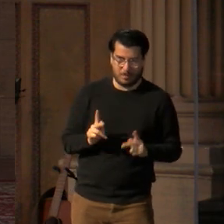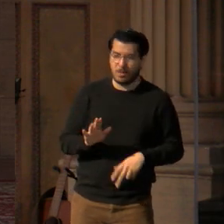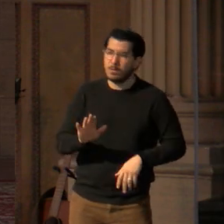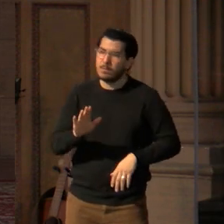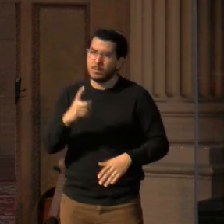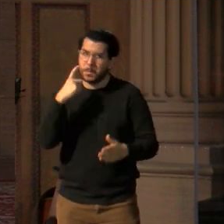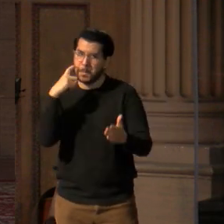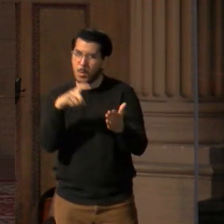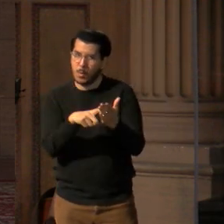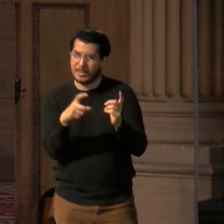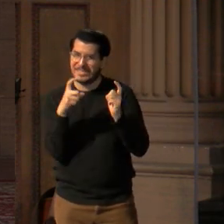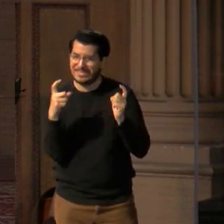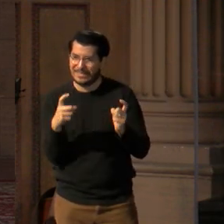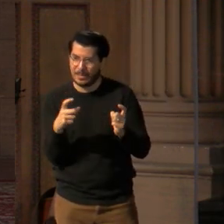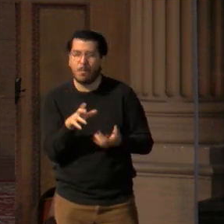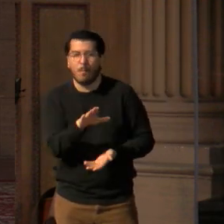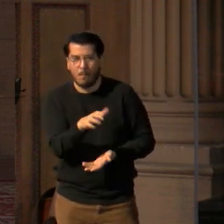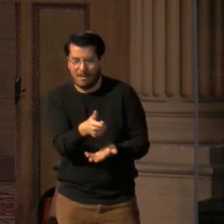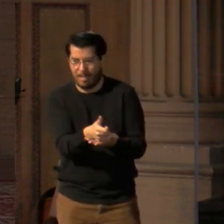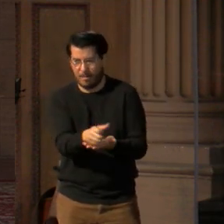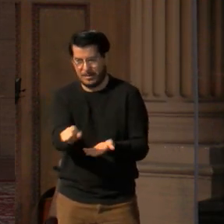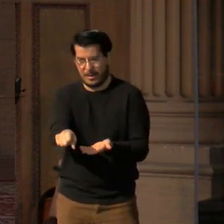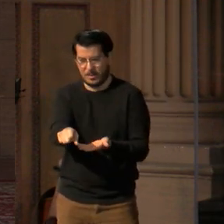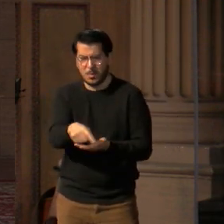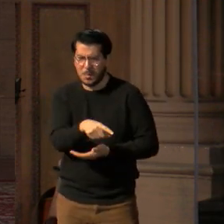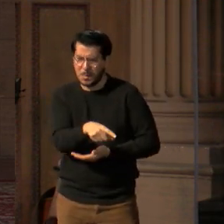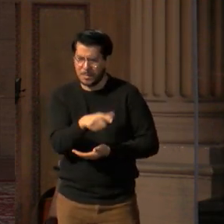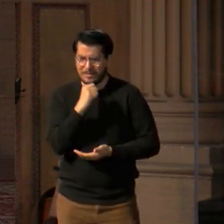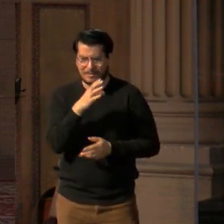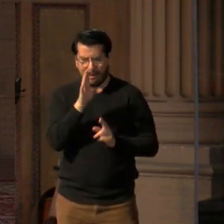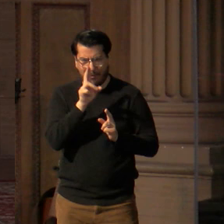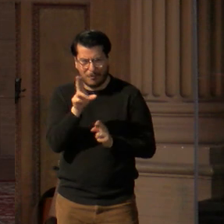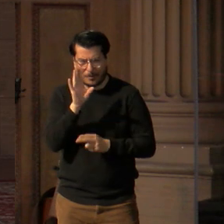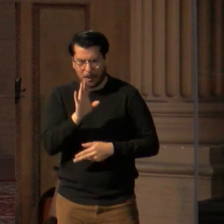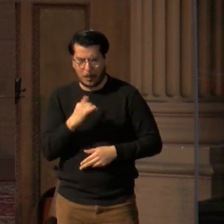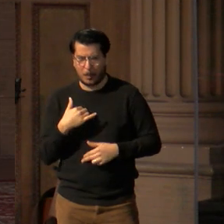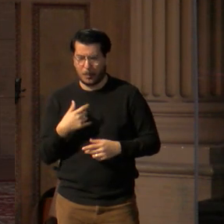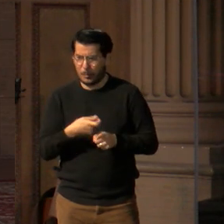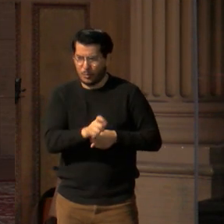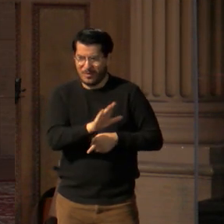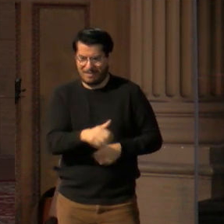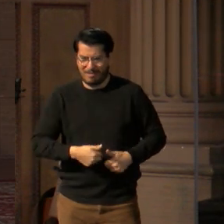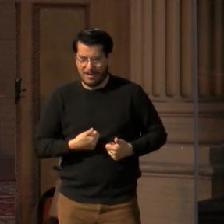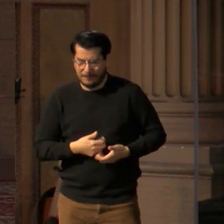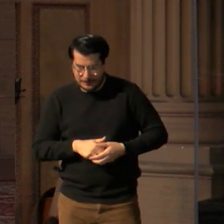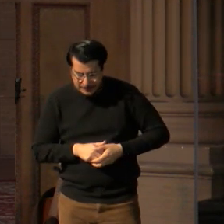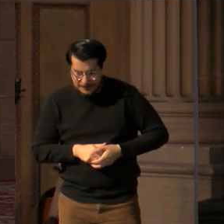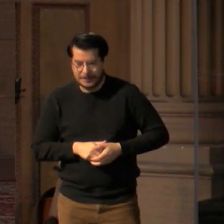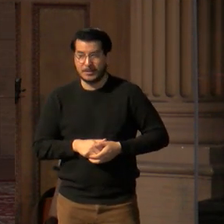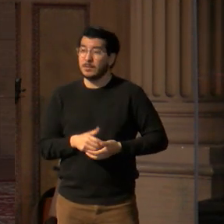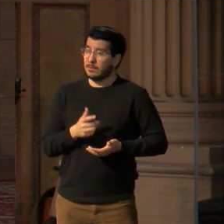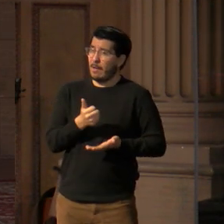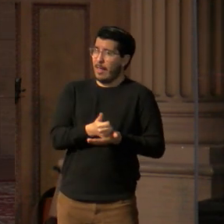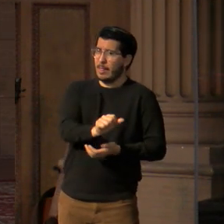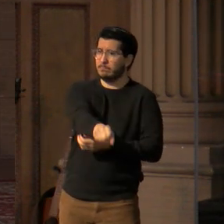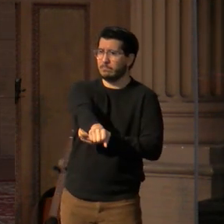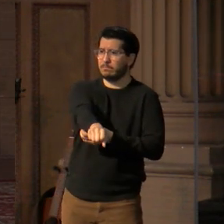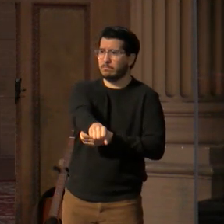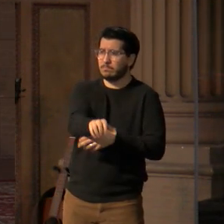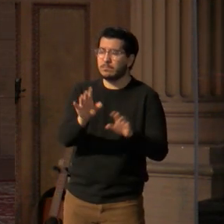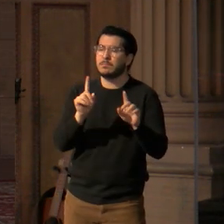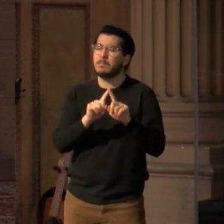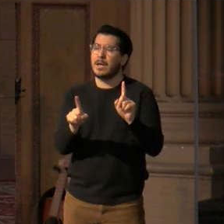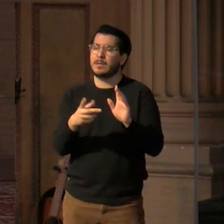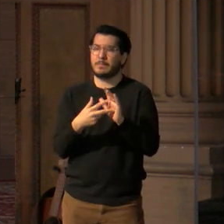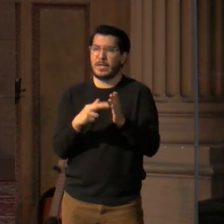in somebody, we certainly want to help them with that. We know that it dishonors God. We know that it wrecks their lives. We know that it does damage, so we do want to help, but we shouldn't